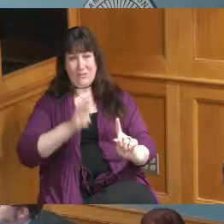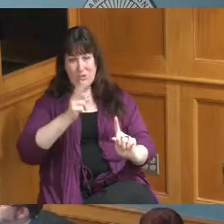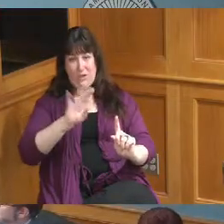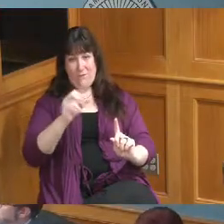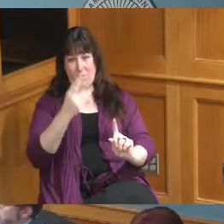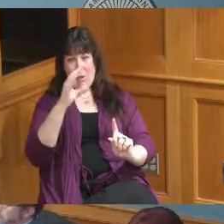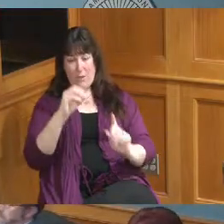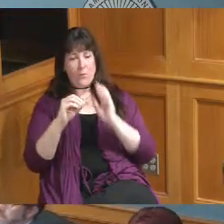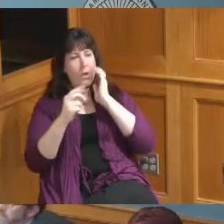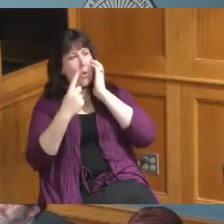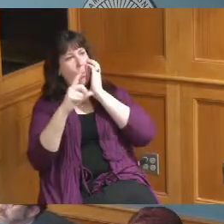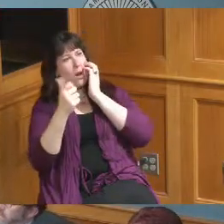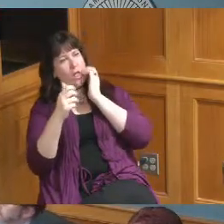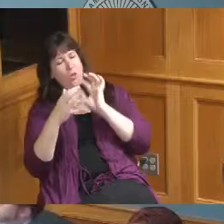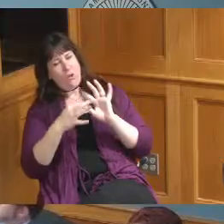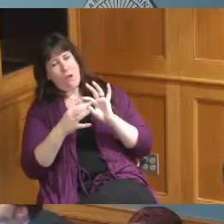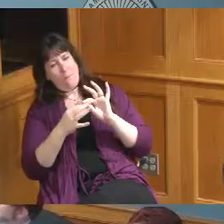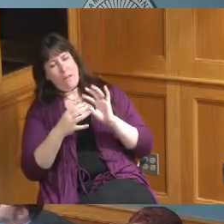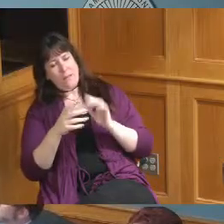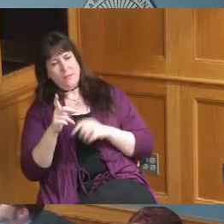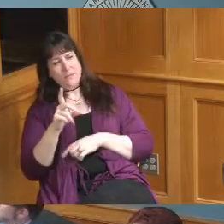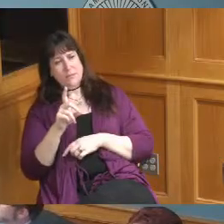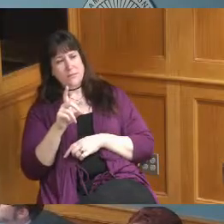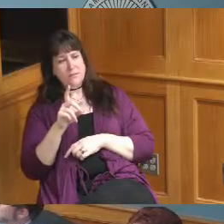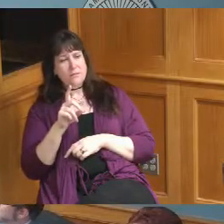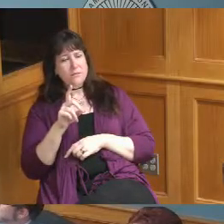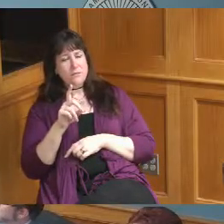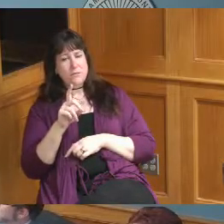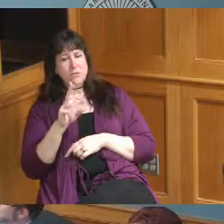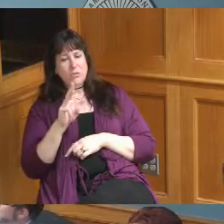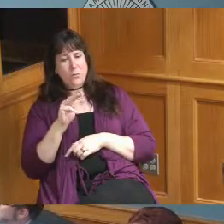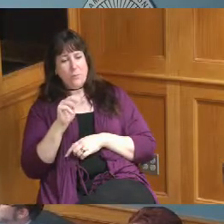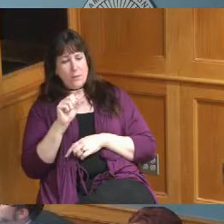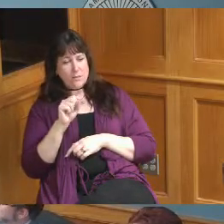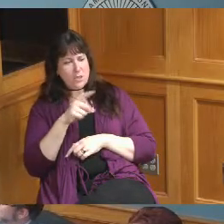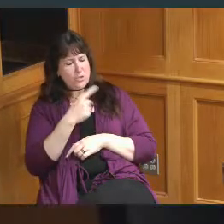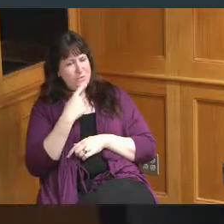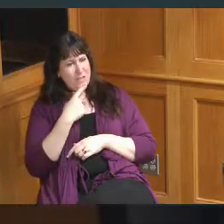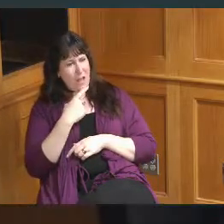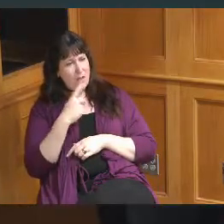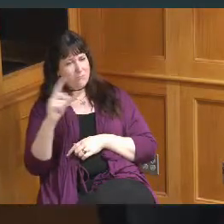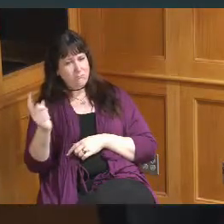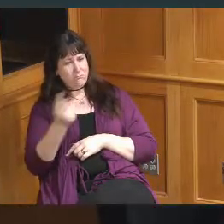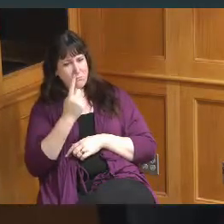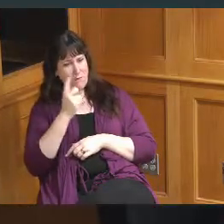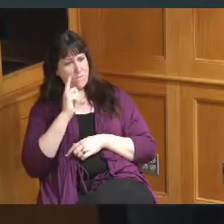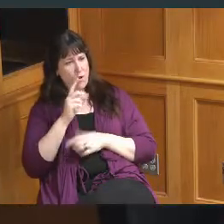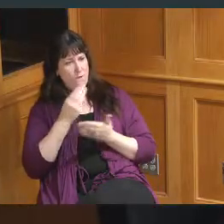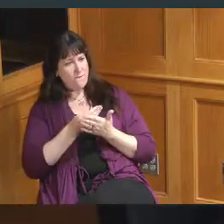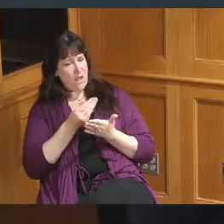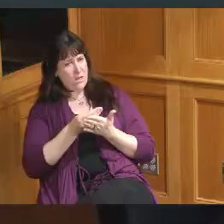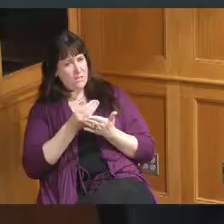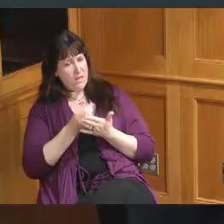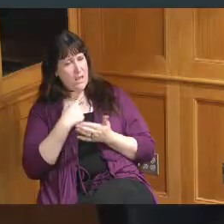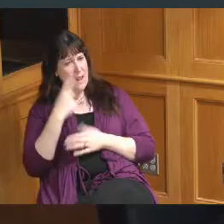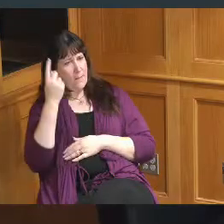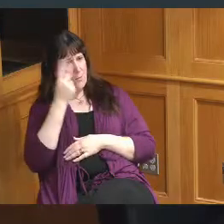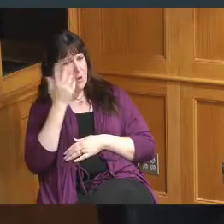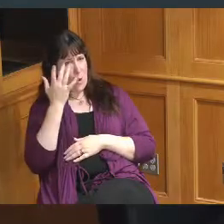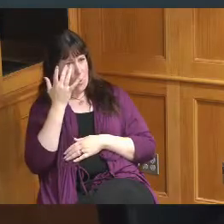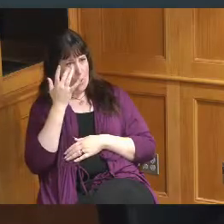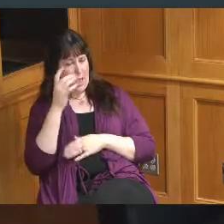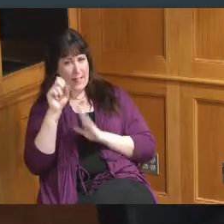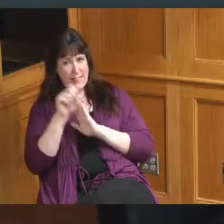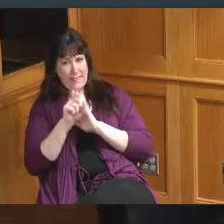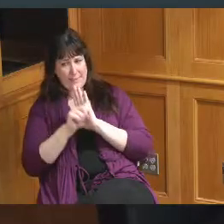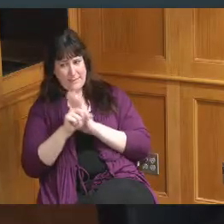one other comment. I think I heard you say you may have to come to us for funding, and I'm just wondering why the state didn't give